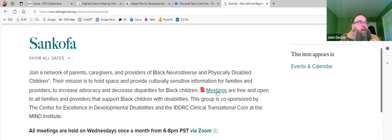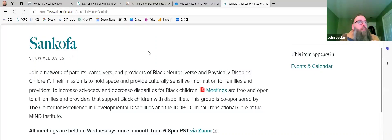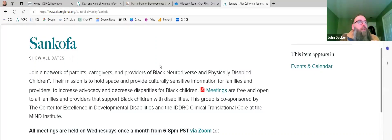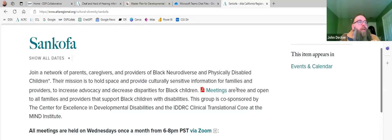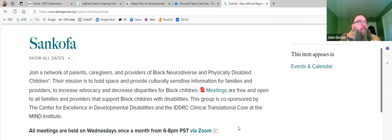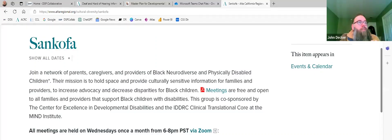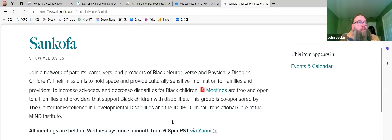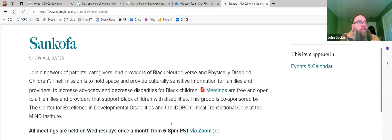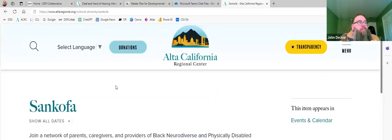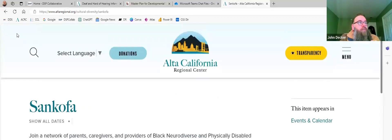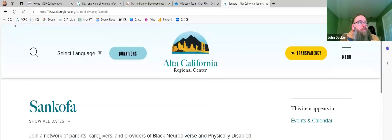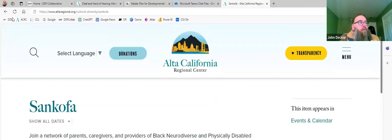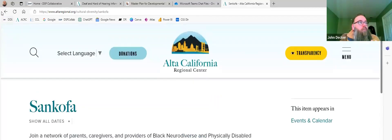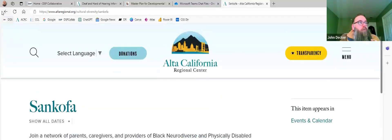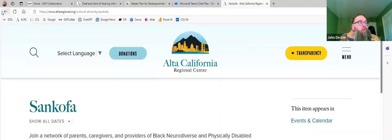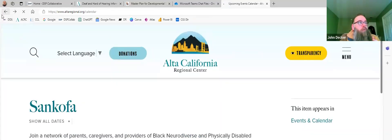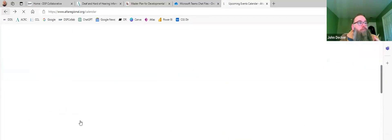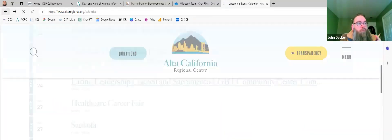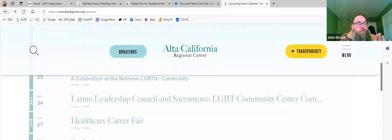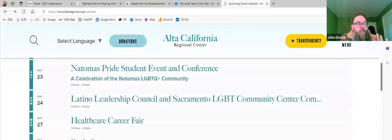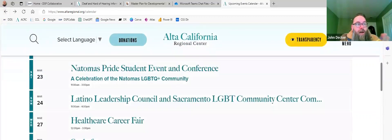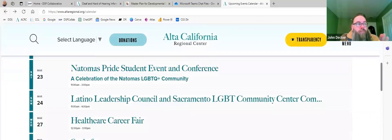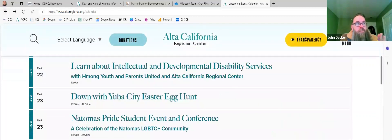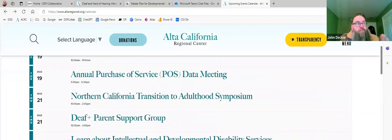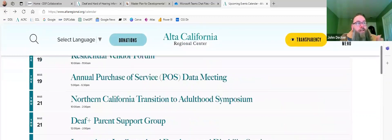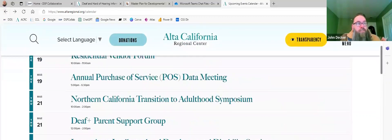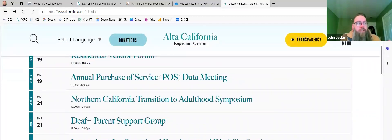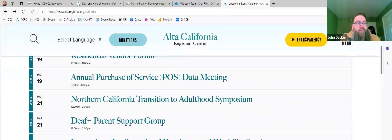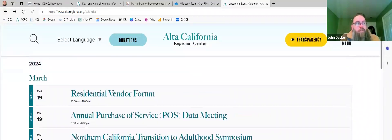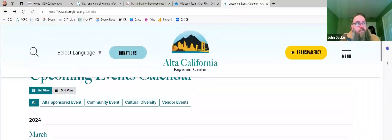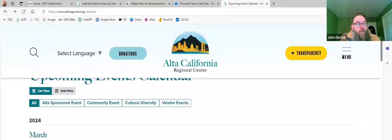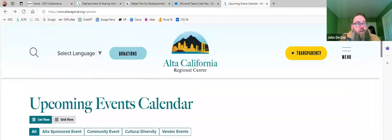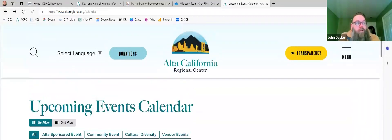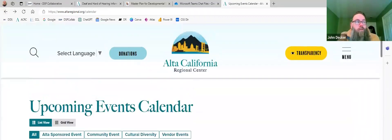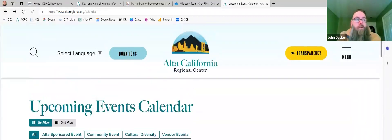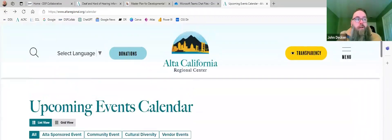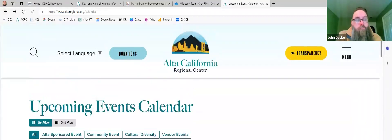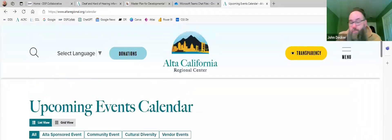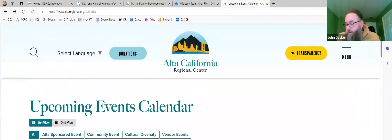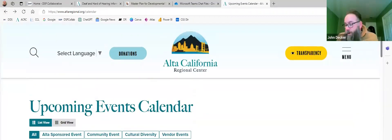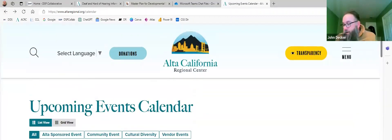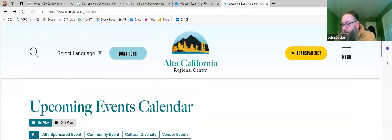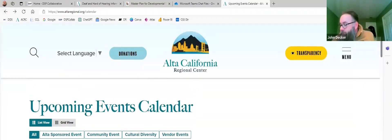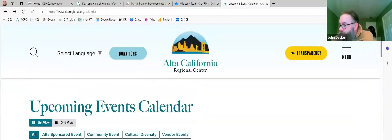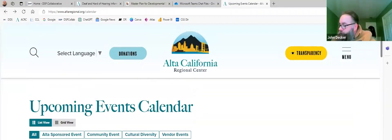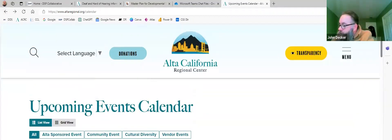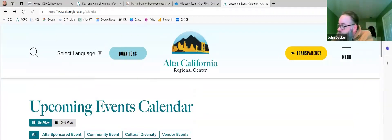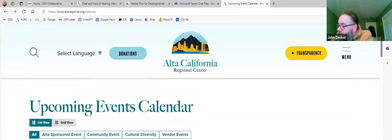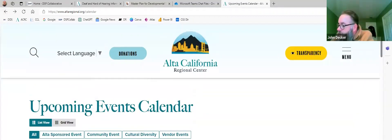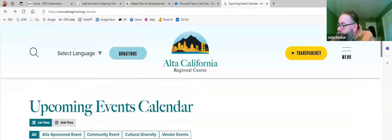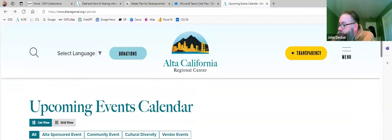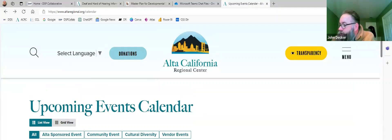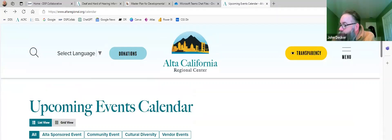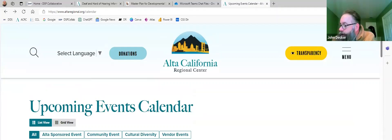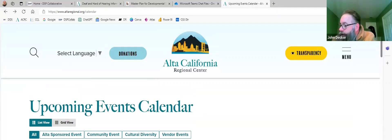appreciate it. And I think it gives a very broad view of a lot of the different activities that are going on throughout our area. So just